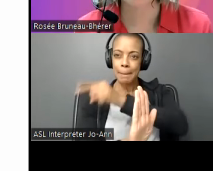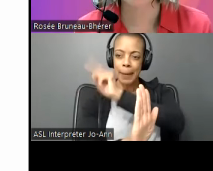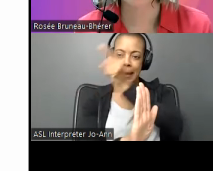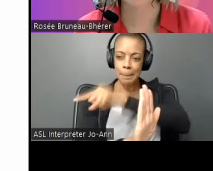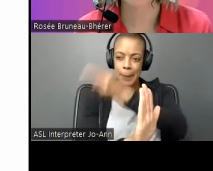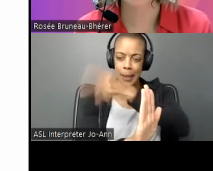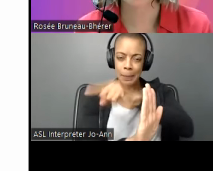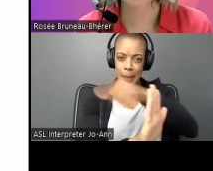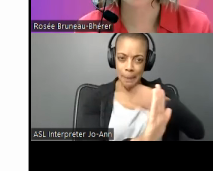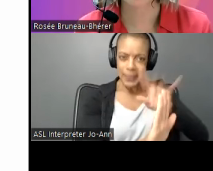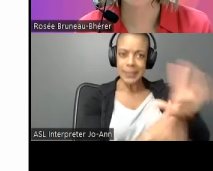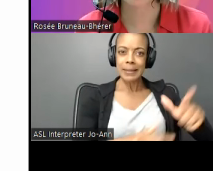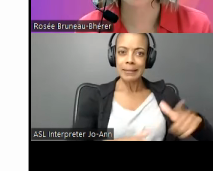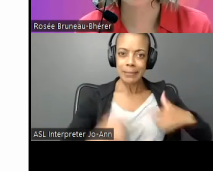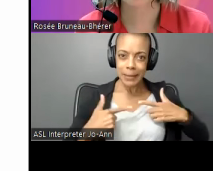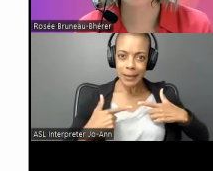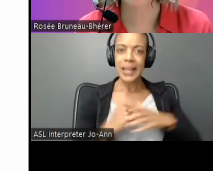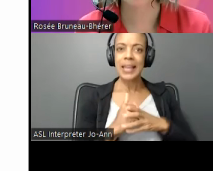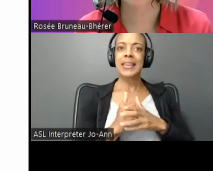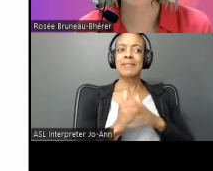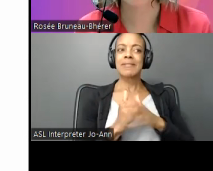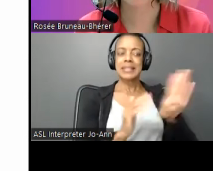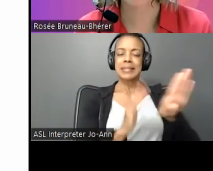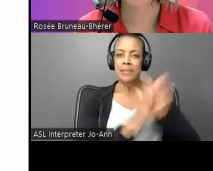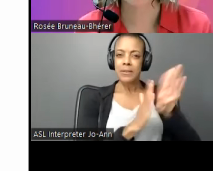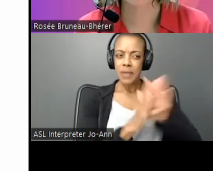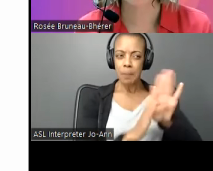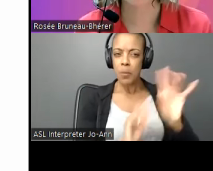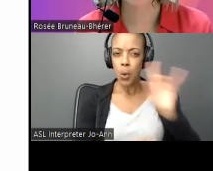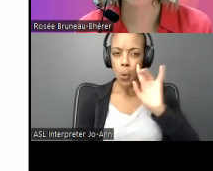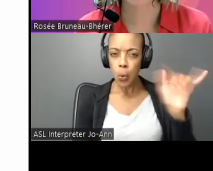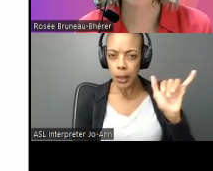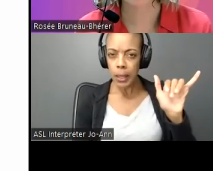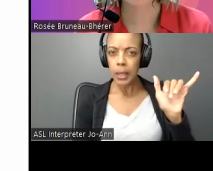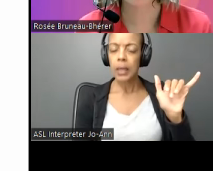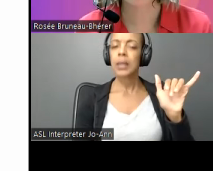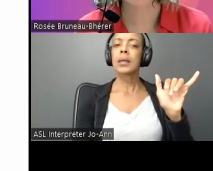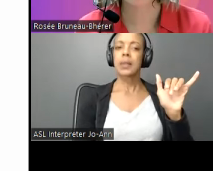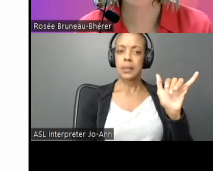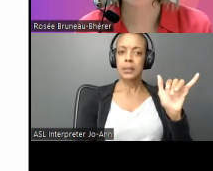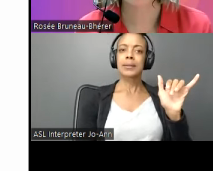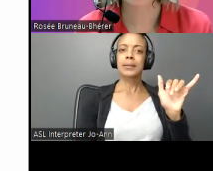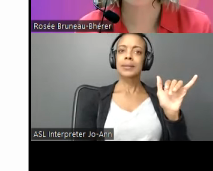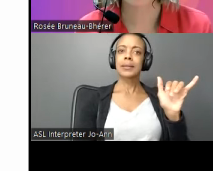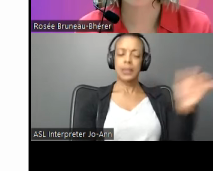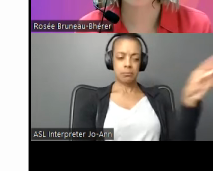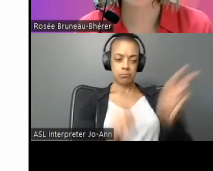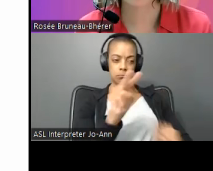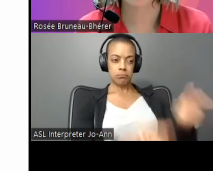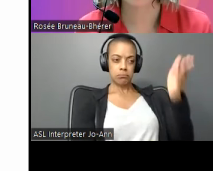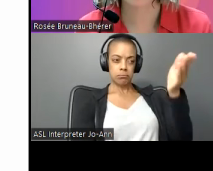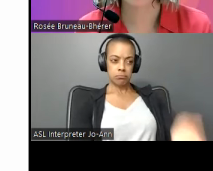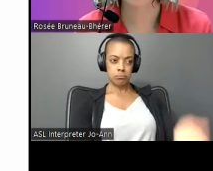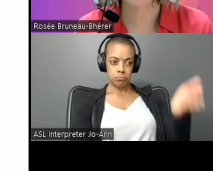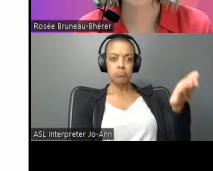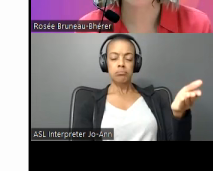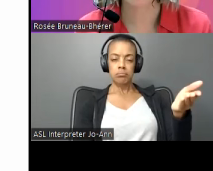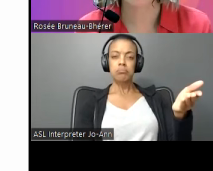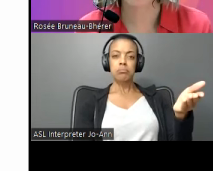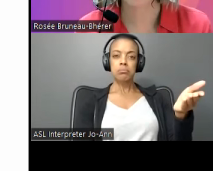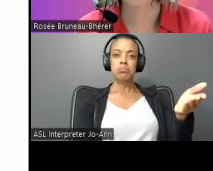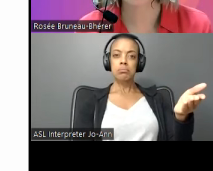what it's done to the child's development, and our way of looking at the child. First and foremost,